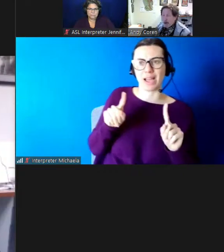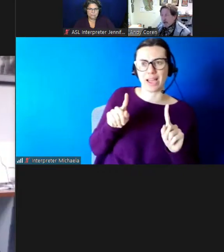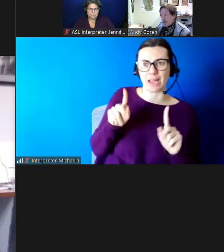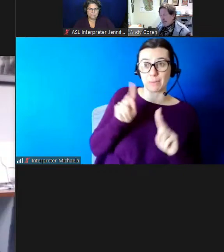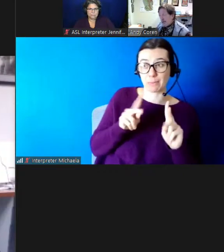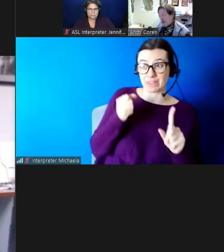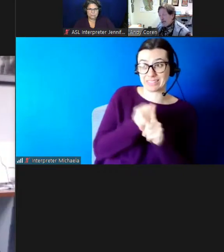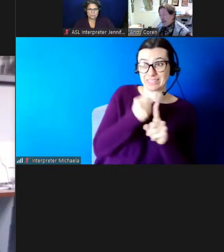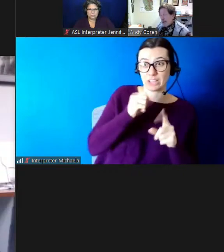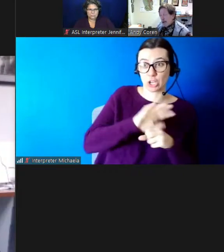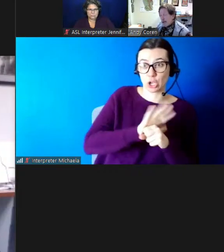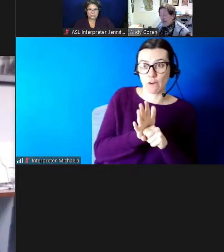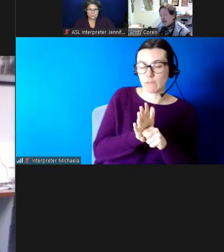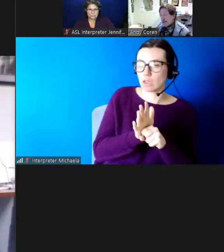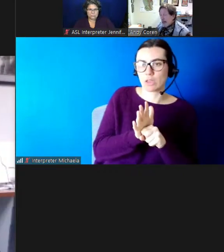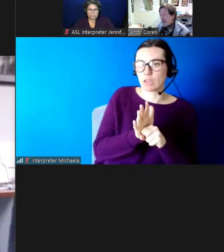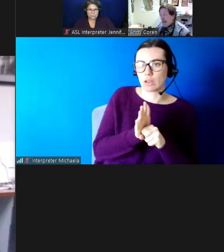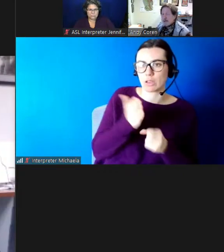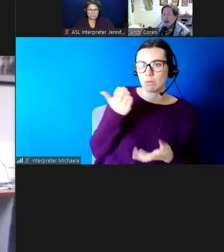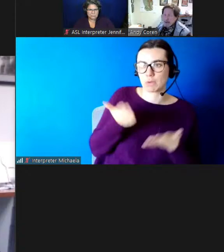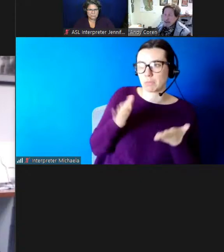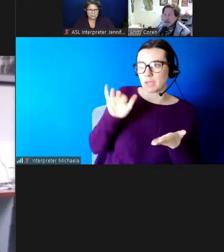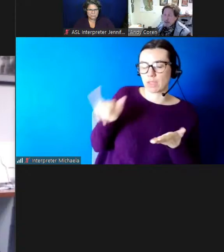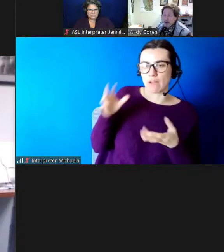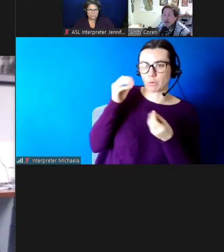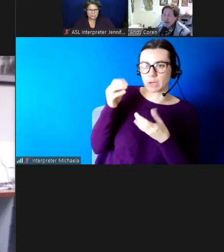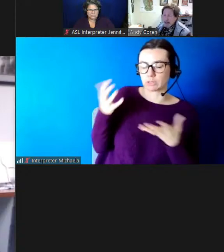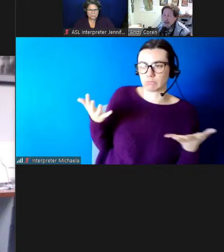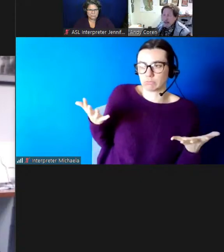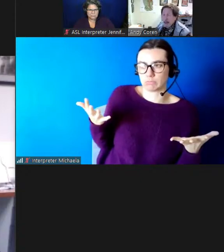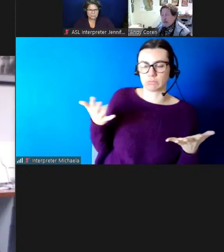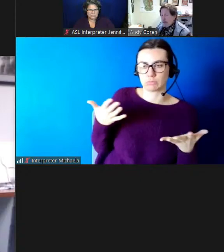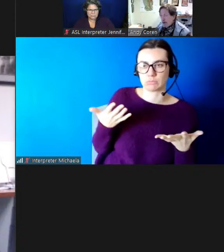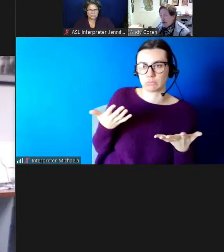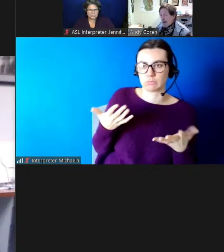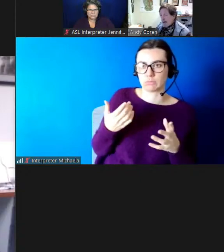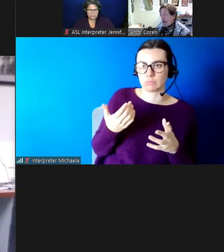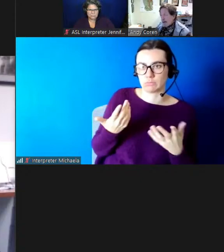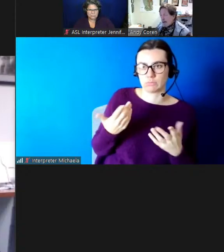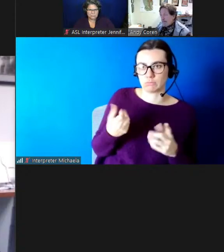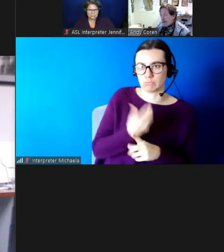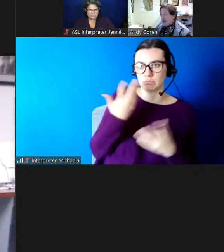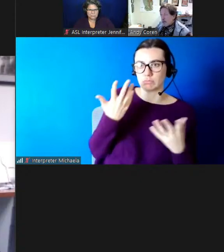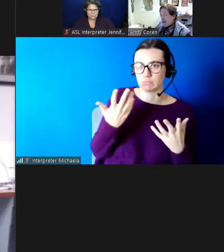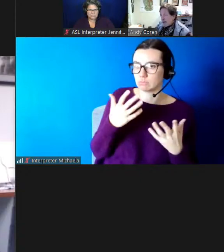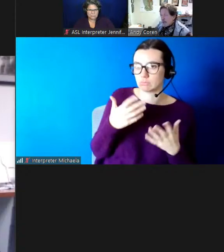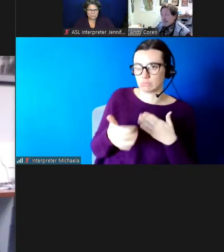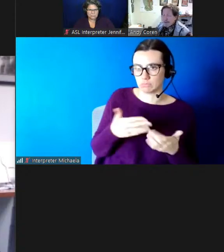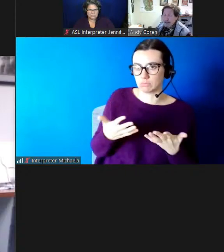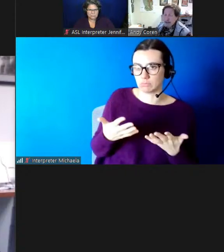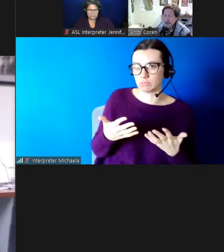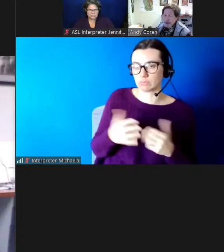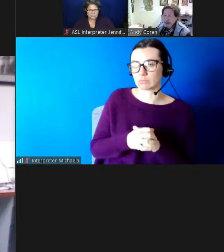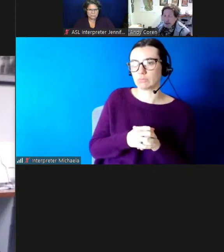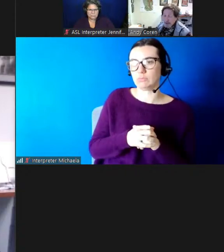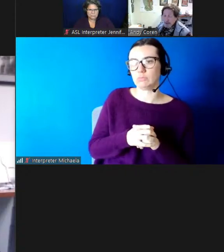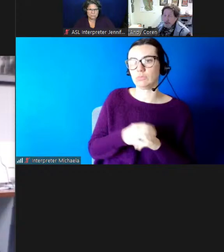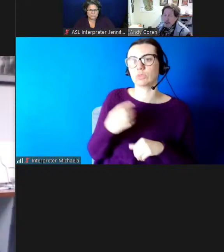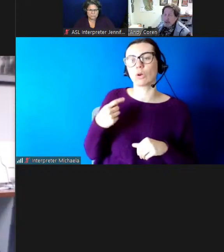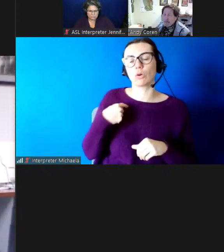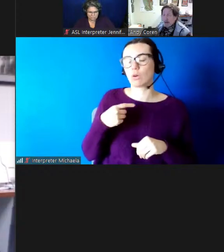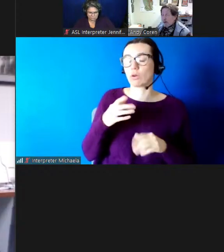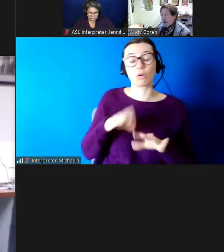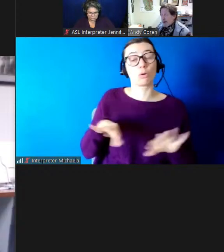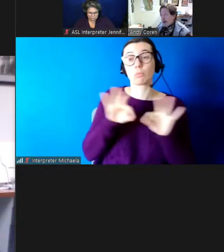COVID or who's immune deficient. And that's why we need to worry about it. And we worry about it in a lot of ways. One is we protect ourselves and